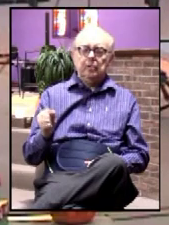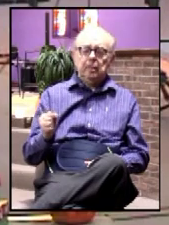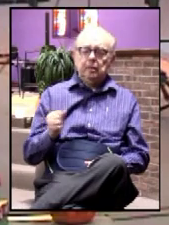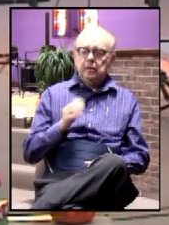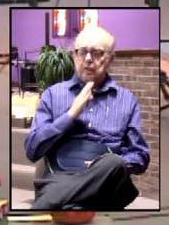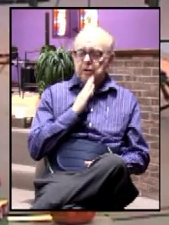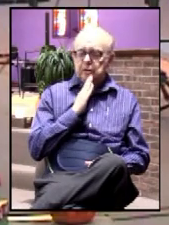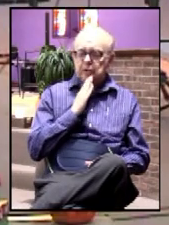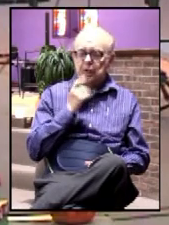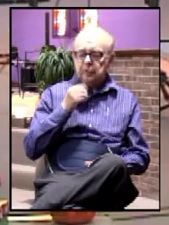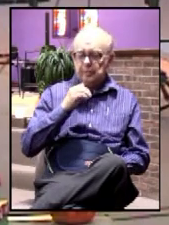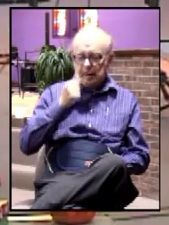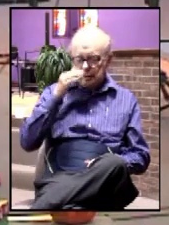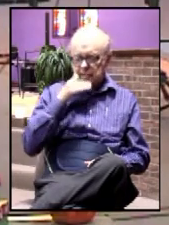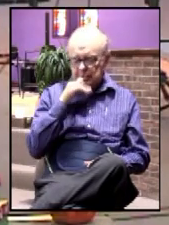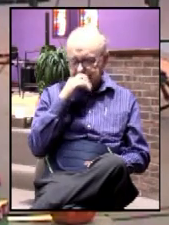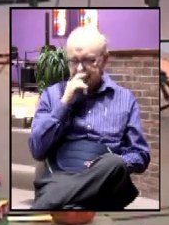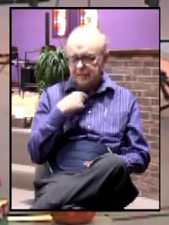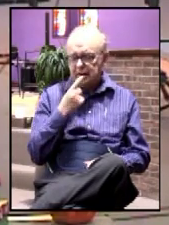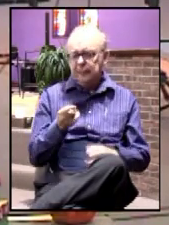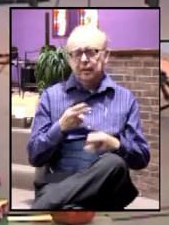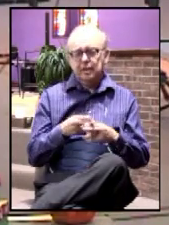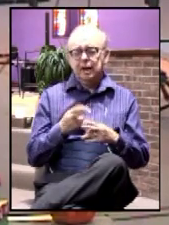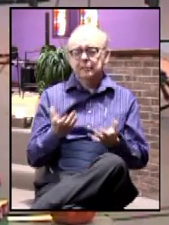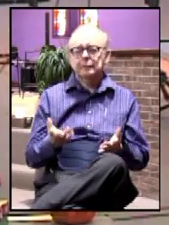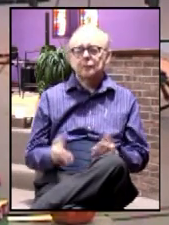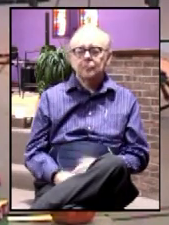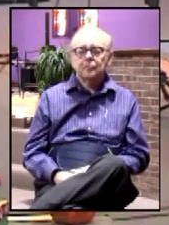I was to talk to my grandkids, they could give you these.